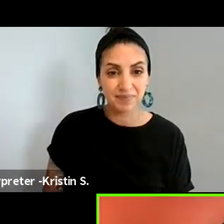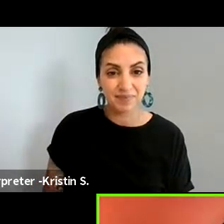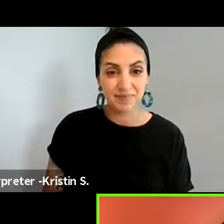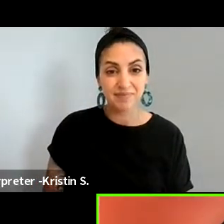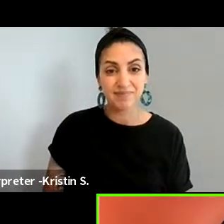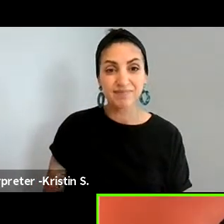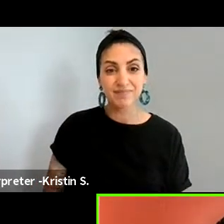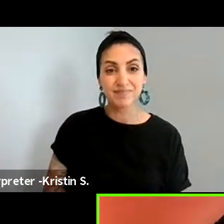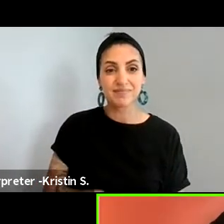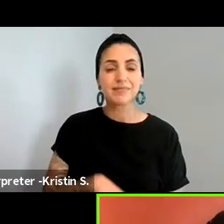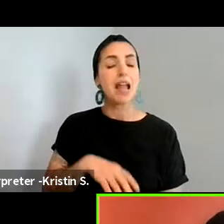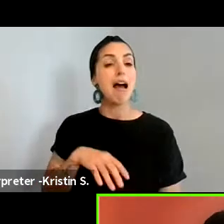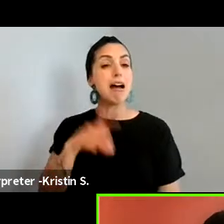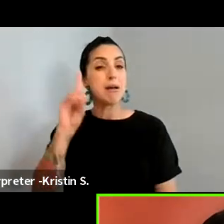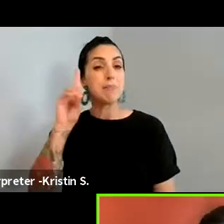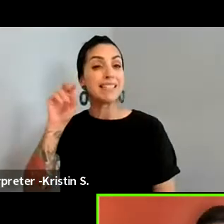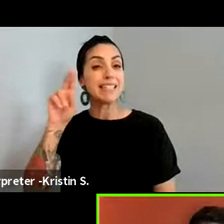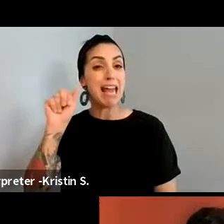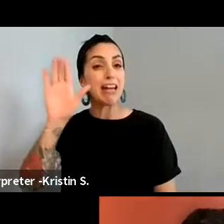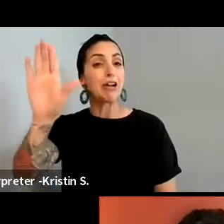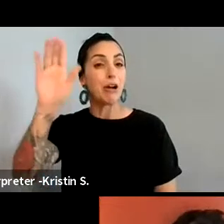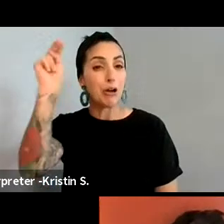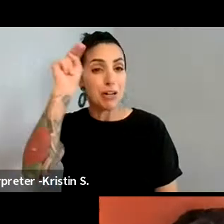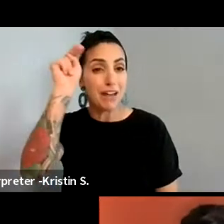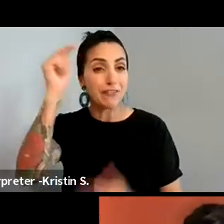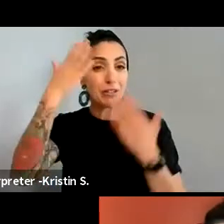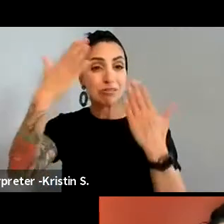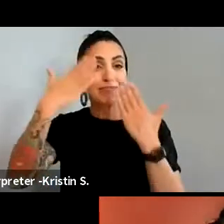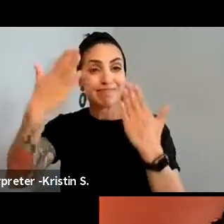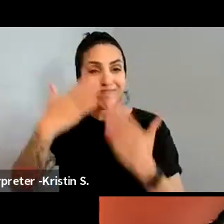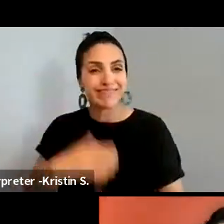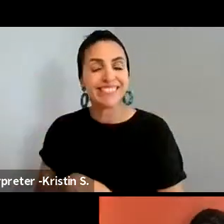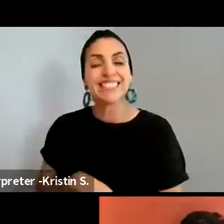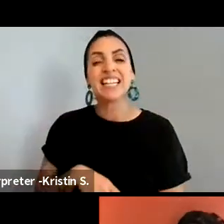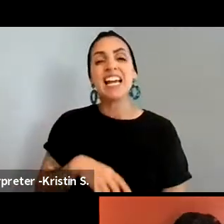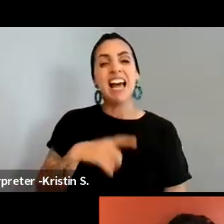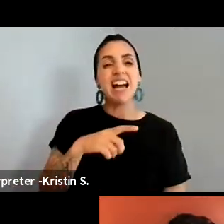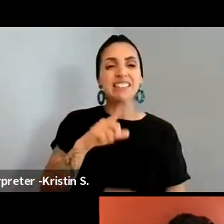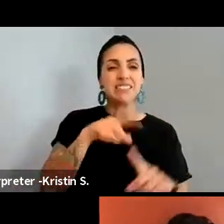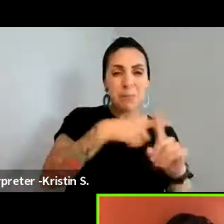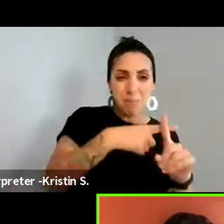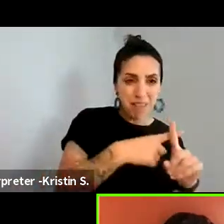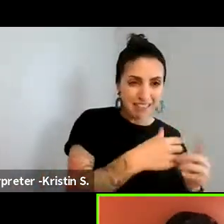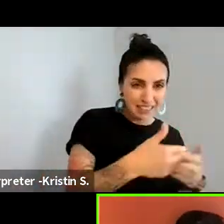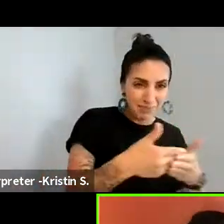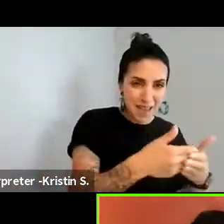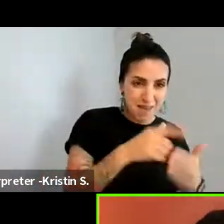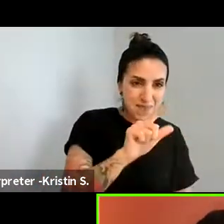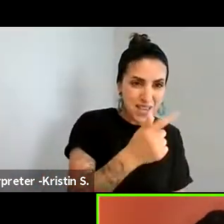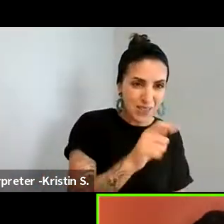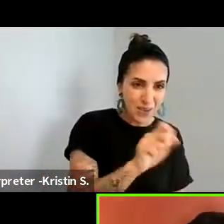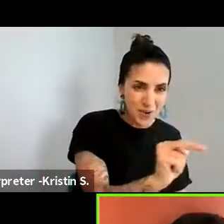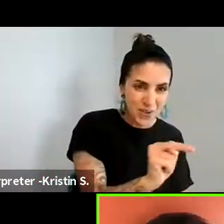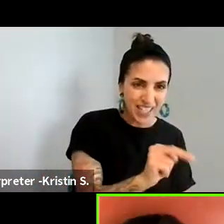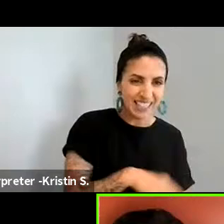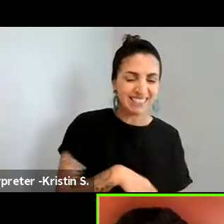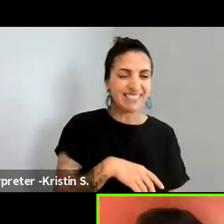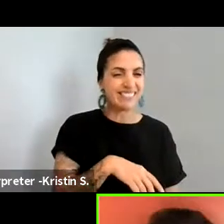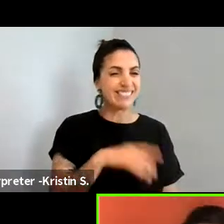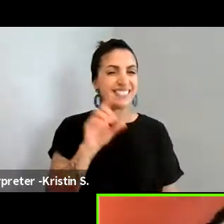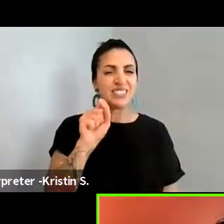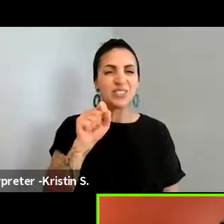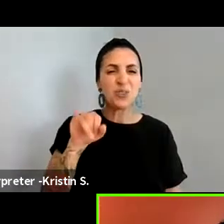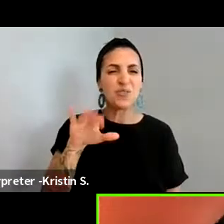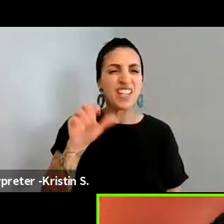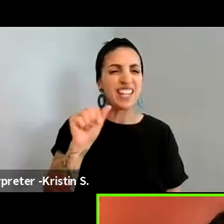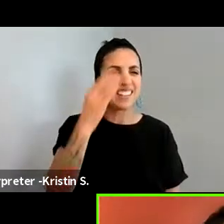Diana's nephews and her goddaughter and Logan. But Sophia knows how much I love Logan. That's her son's